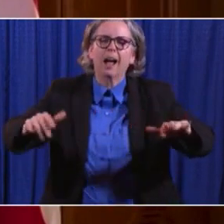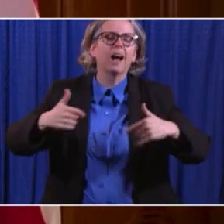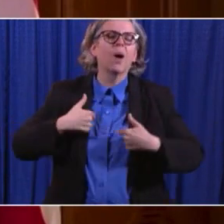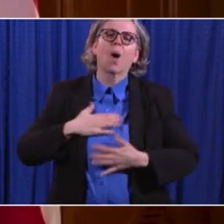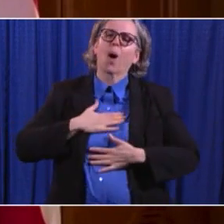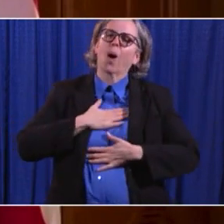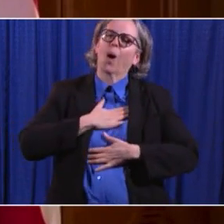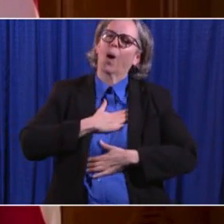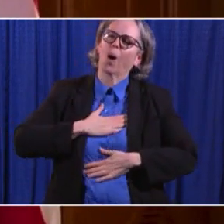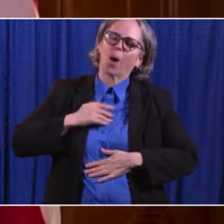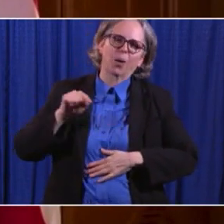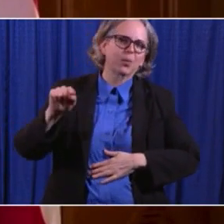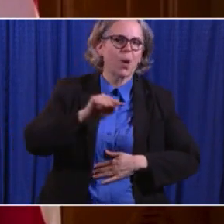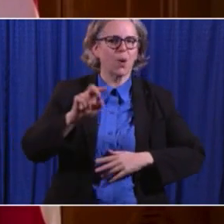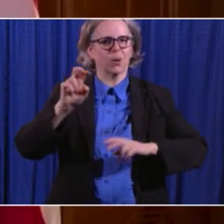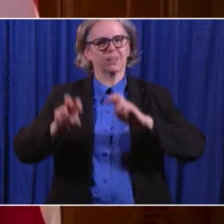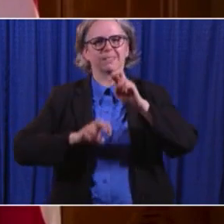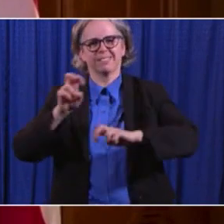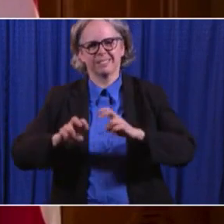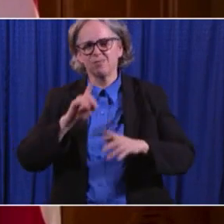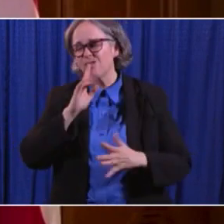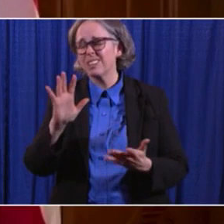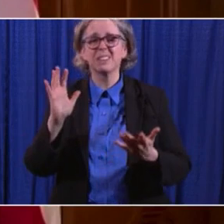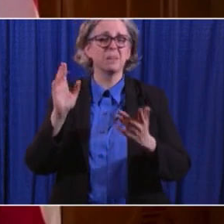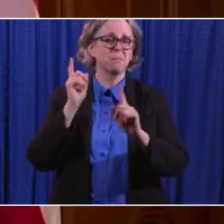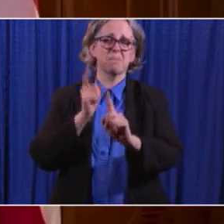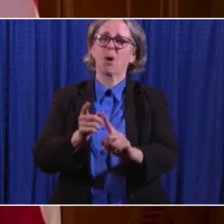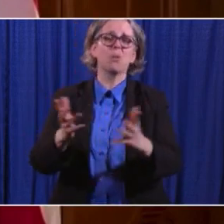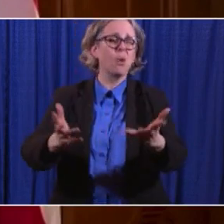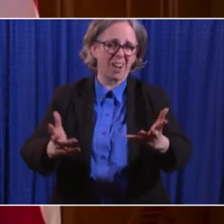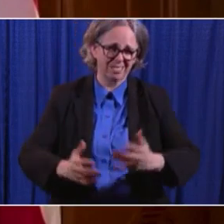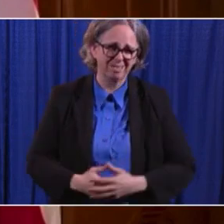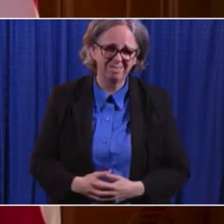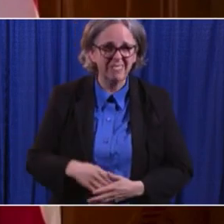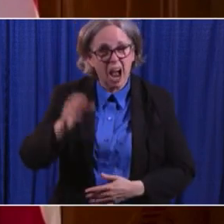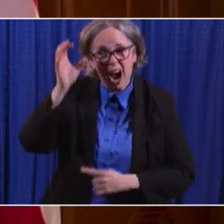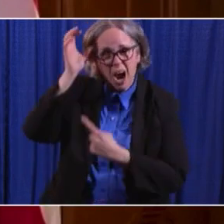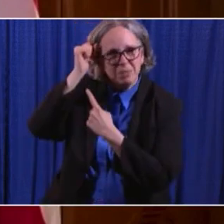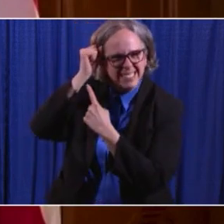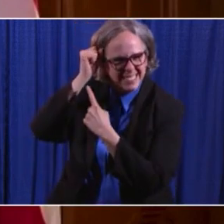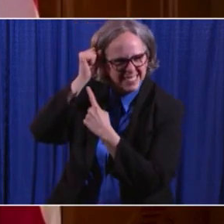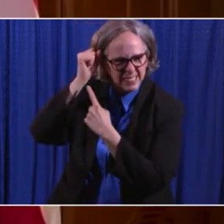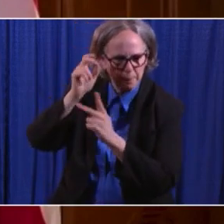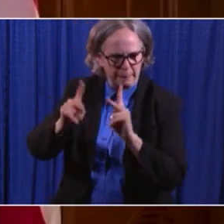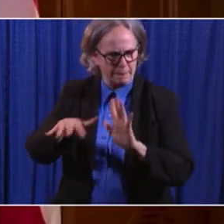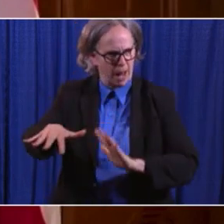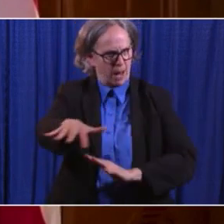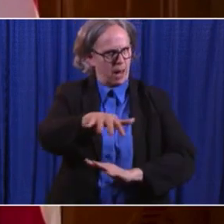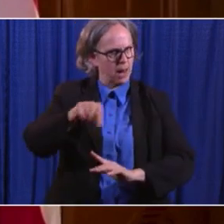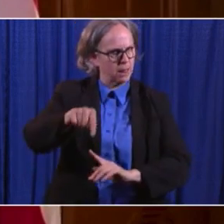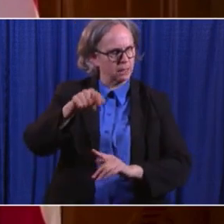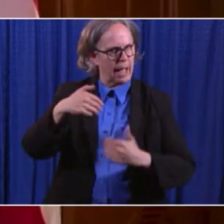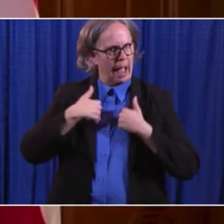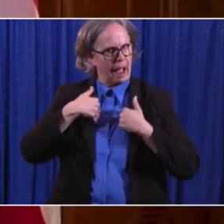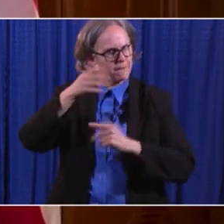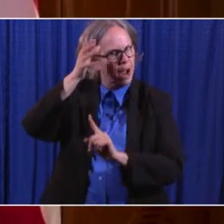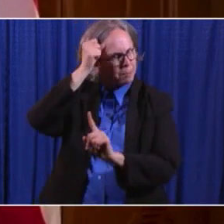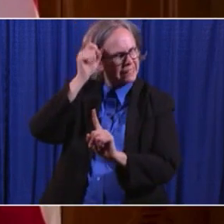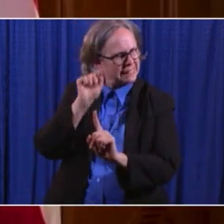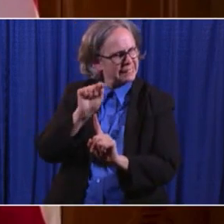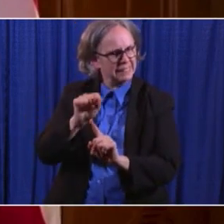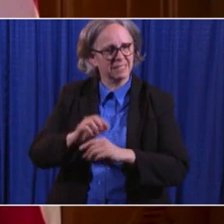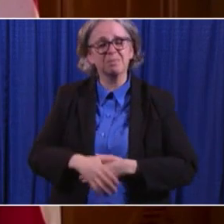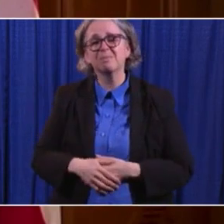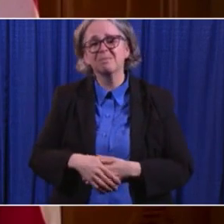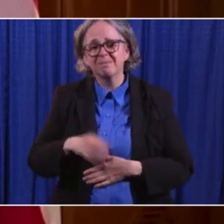really boils down to just people using common sense. I mean, we're again back to the basics. Wear